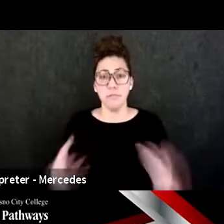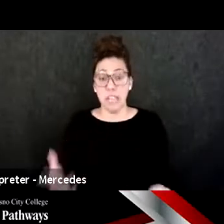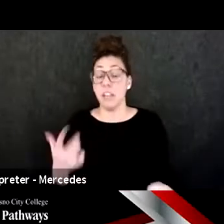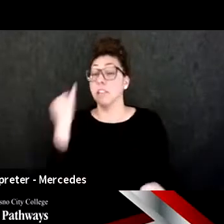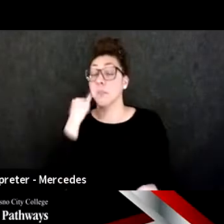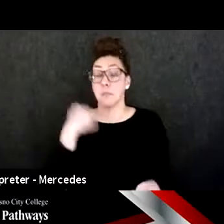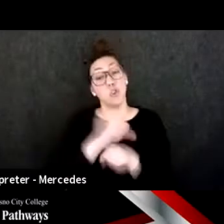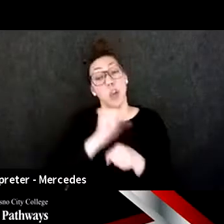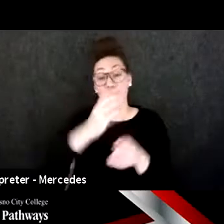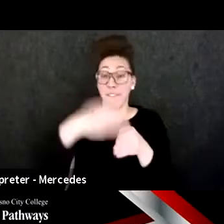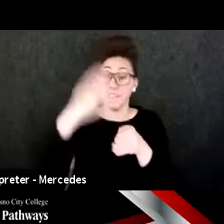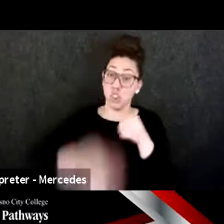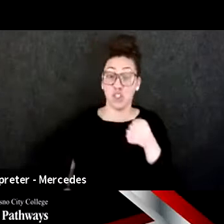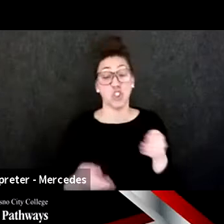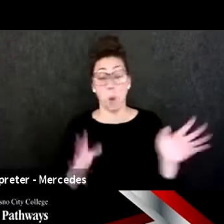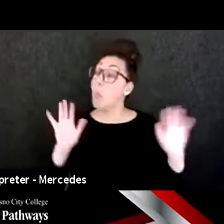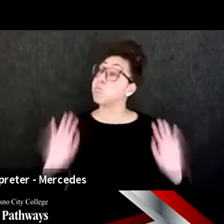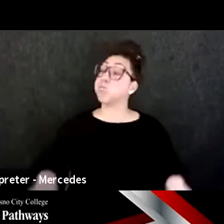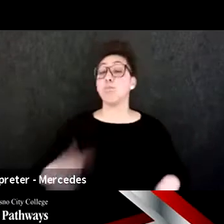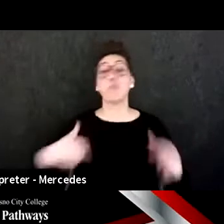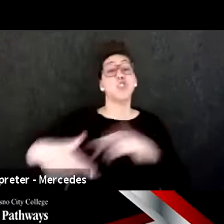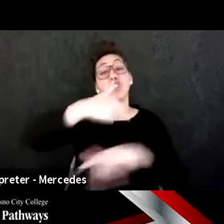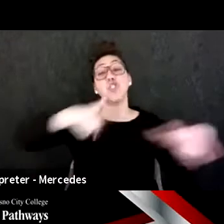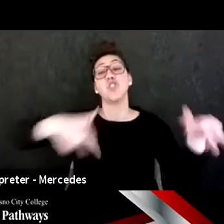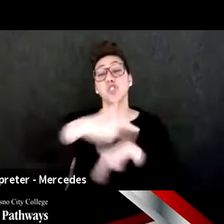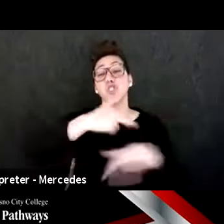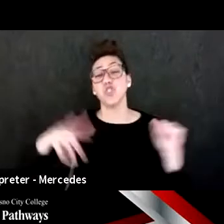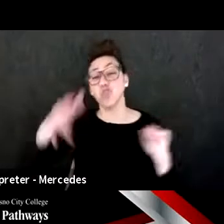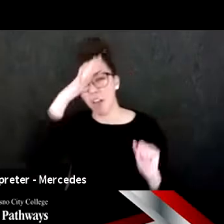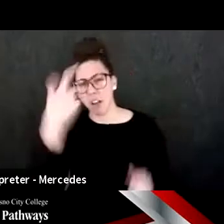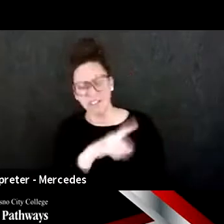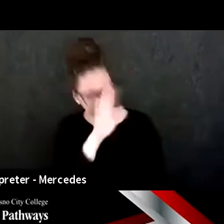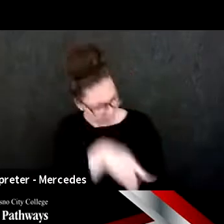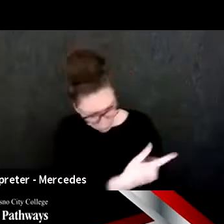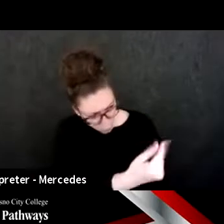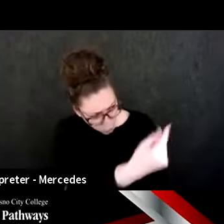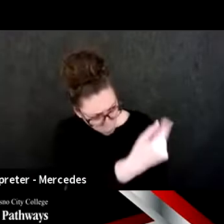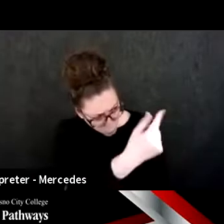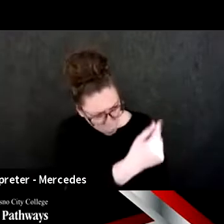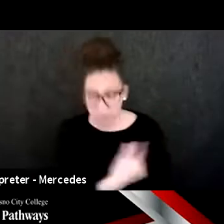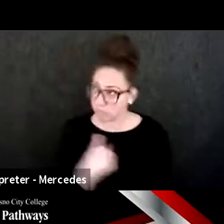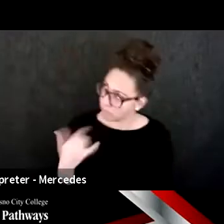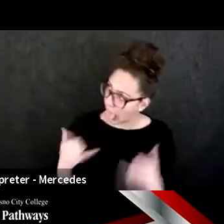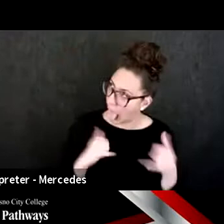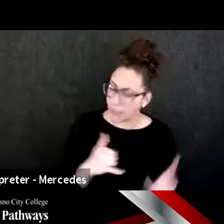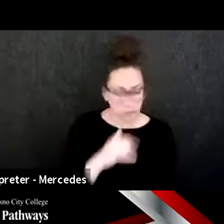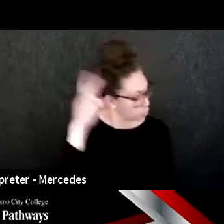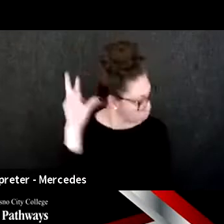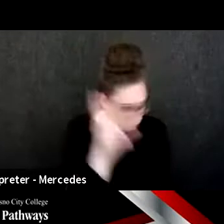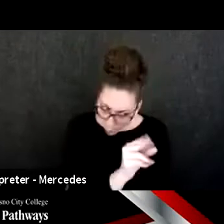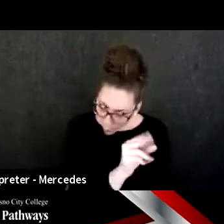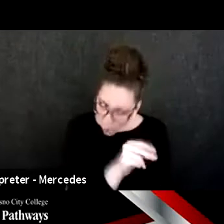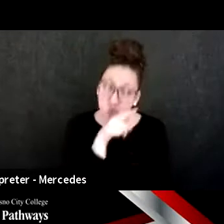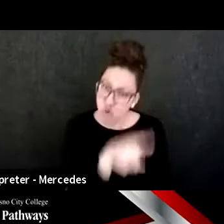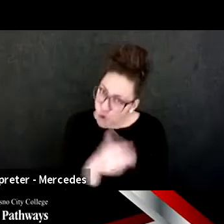And my father came up to us and said, well, what do you think you're doing? We said, well, we're playing. He said, no, you don't do that. When you finish a job,